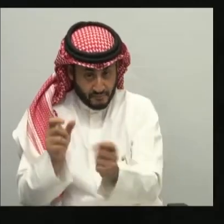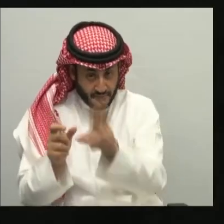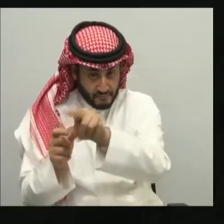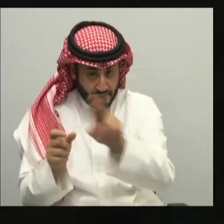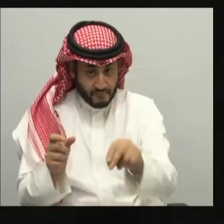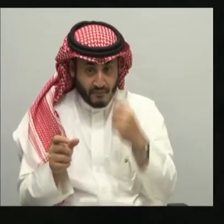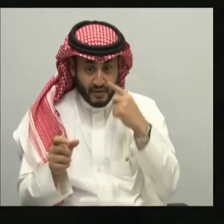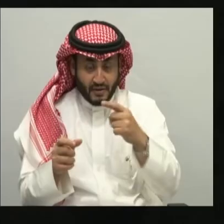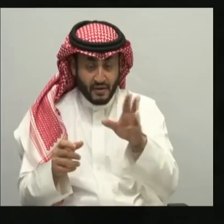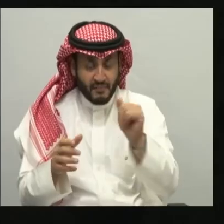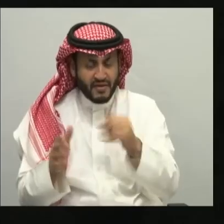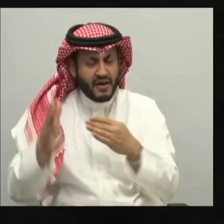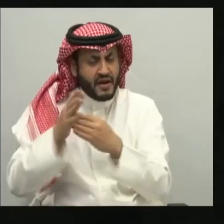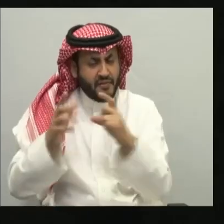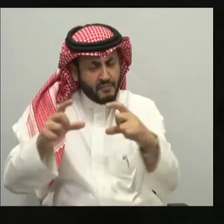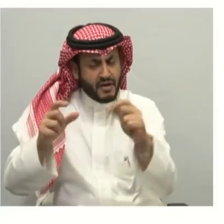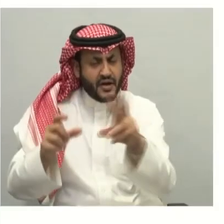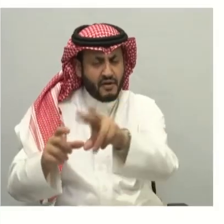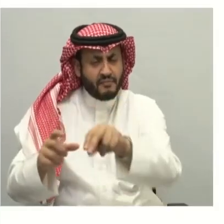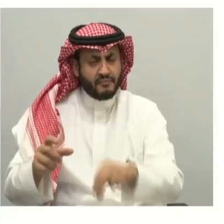down these answers.